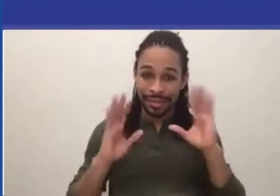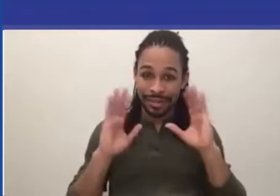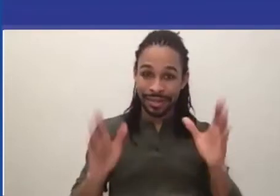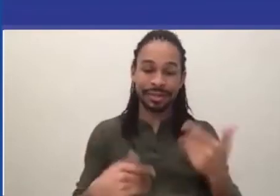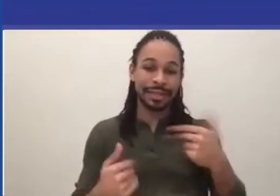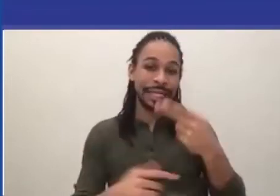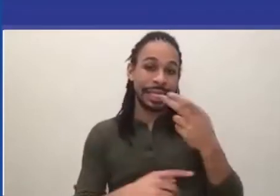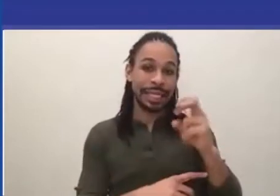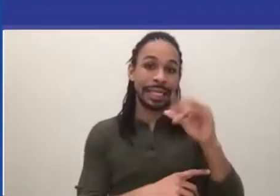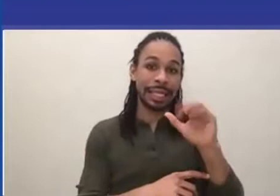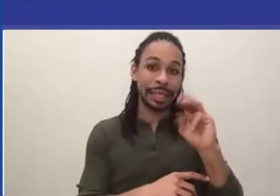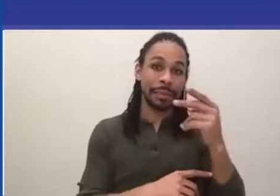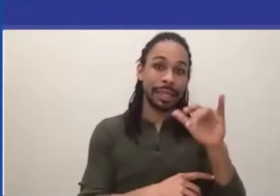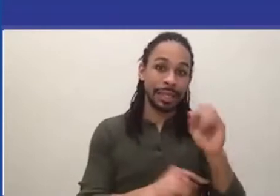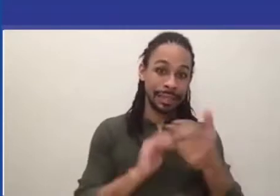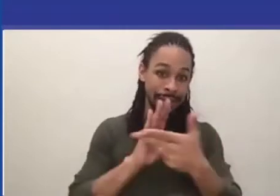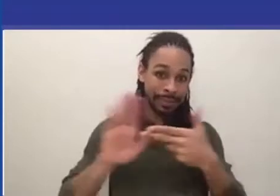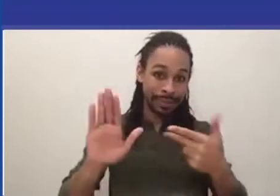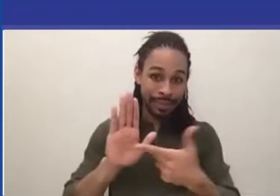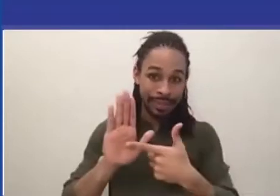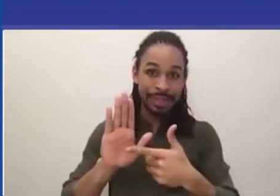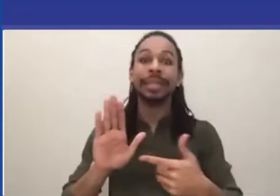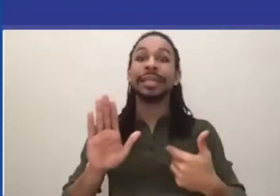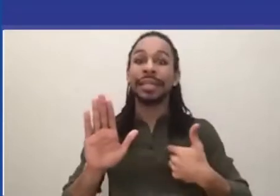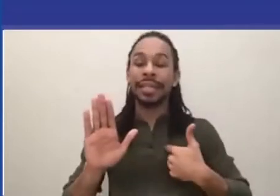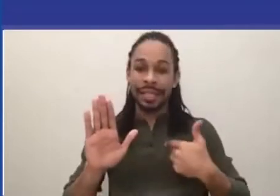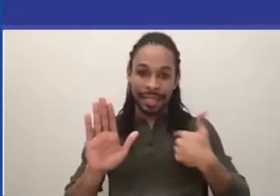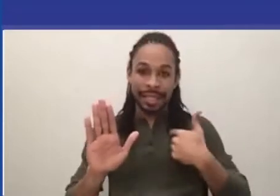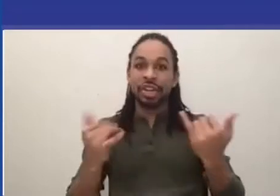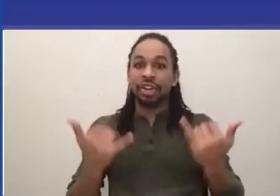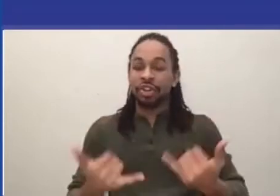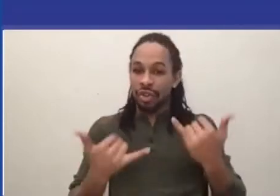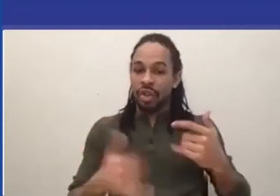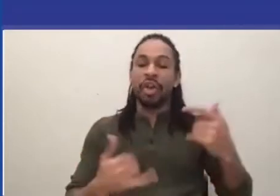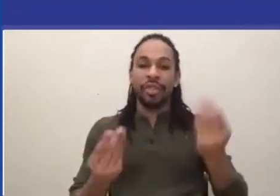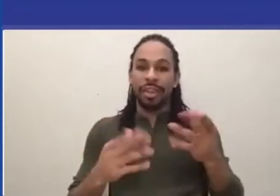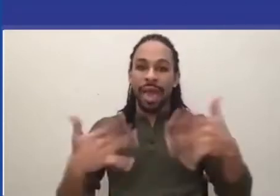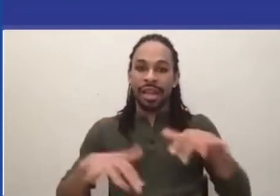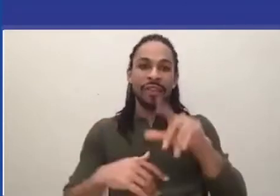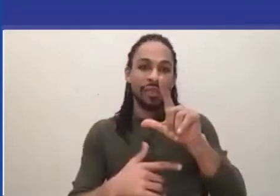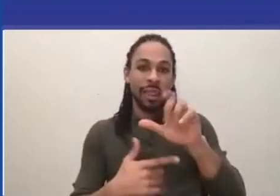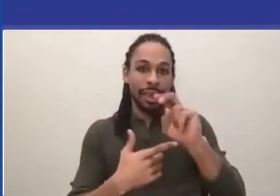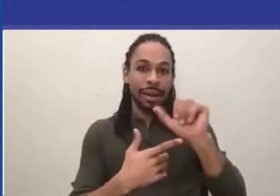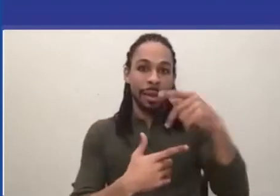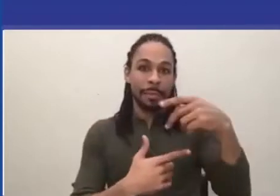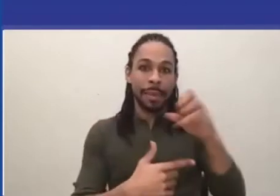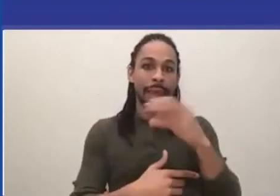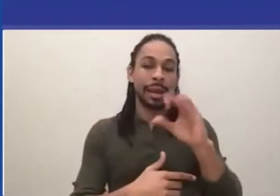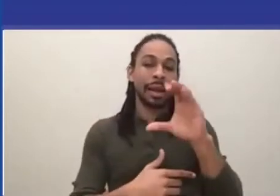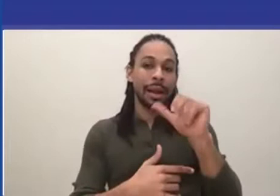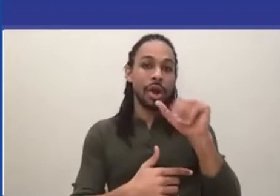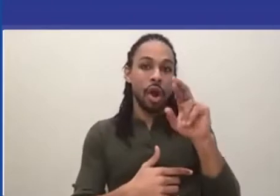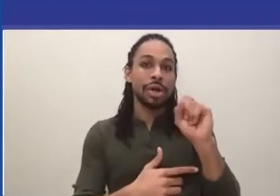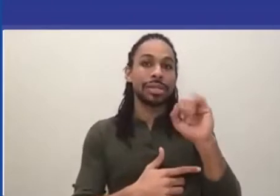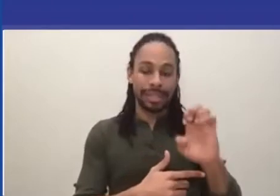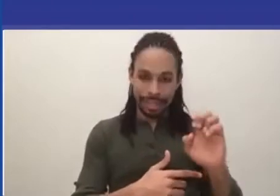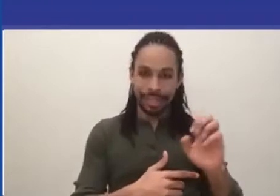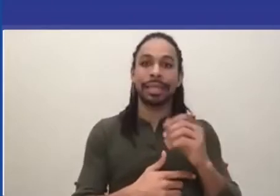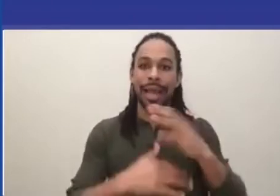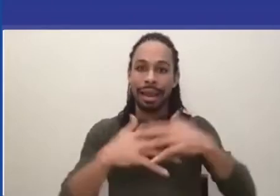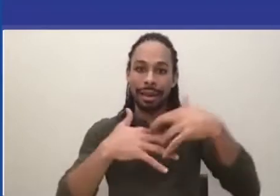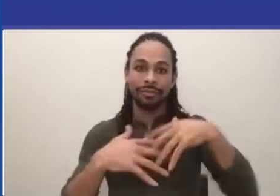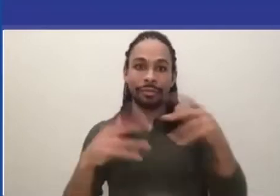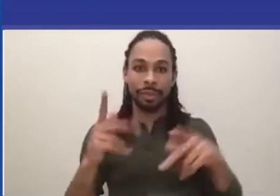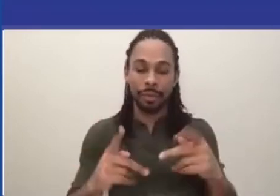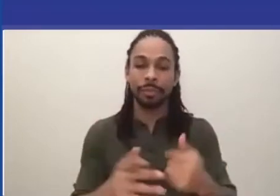Lenape and Canarsie people. I am a non-disabled African man of Caribbean heritage. I am bald,